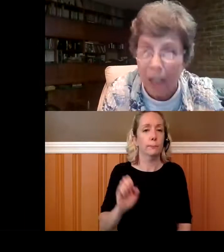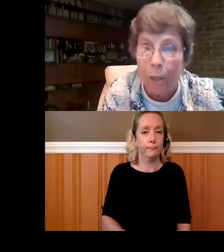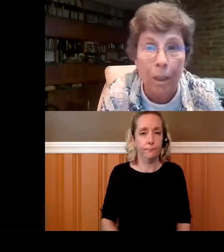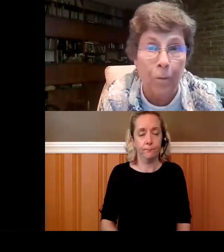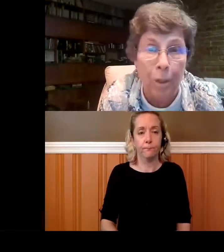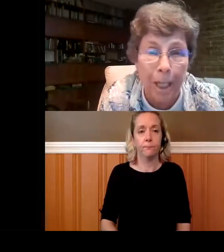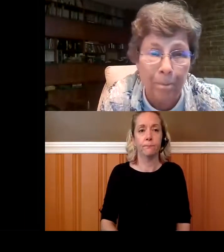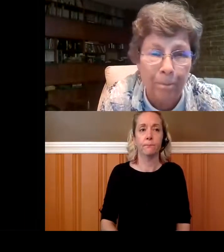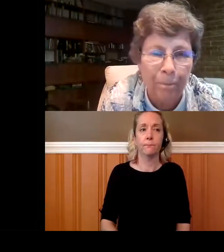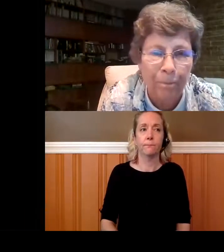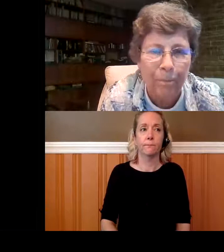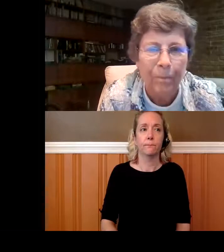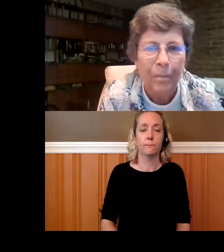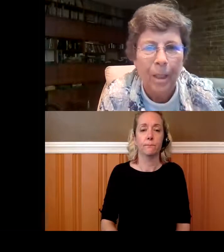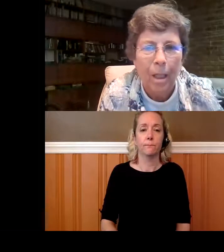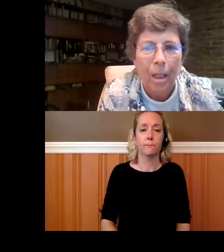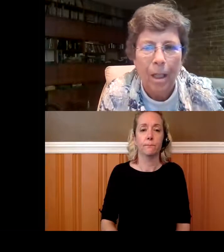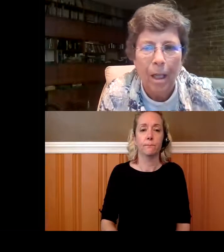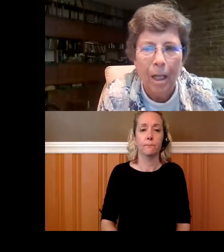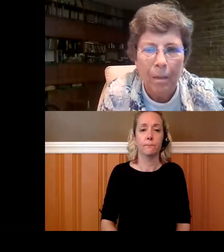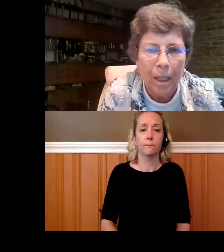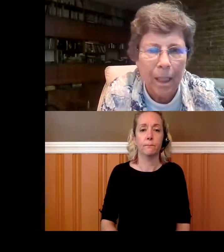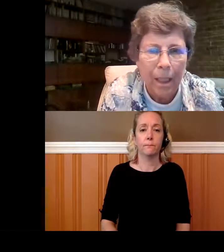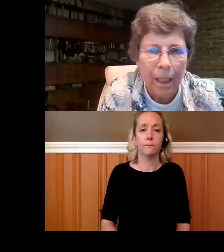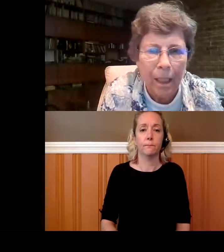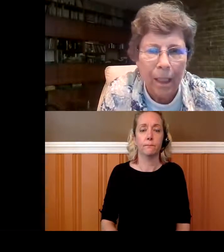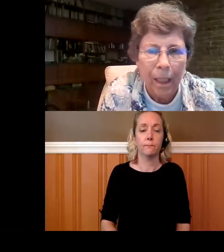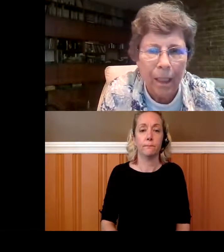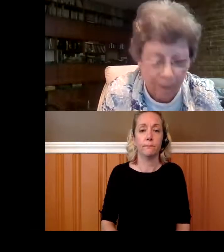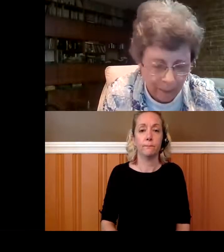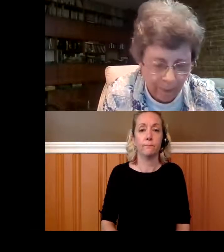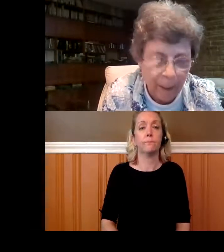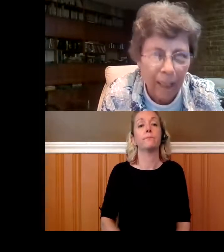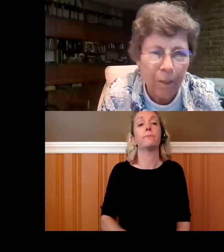Let's see. Next one. Okay. Another